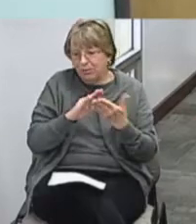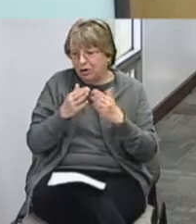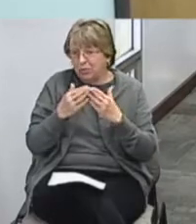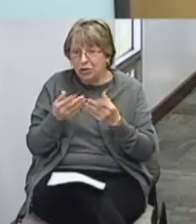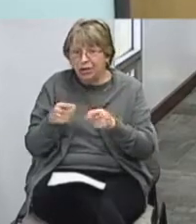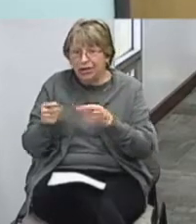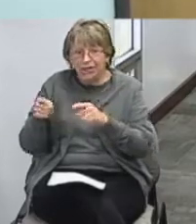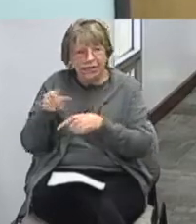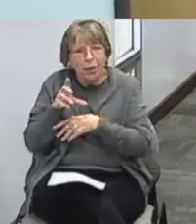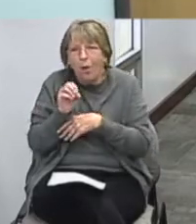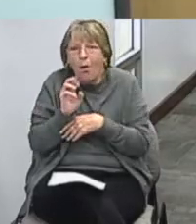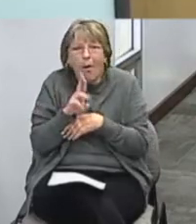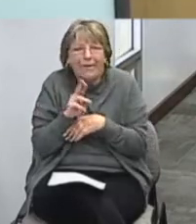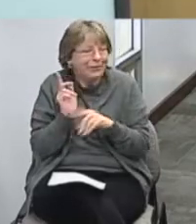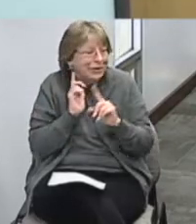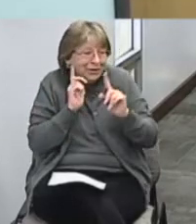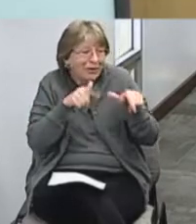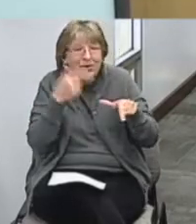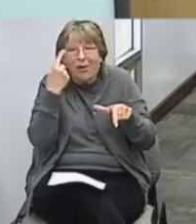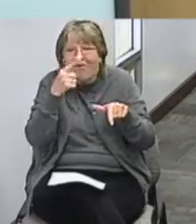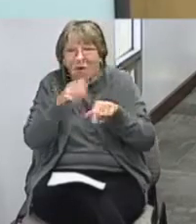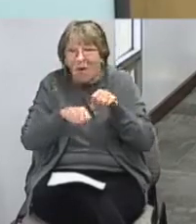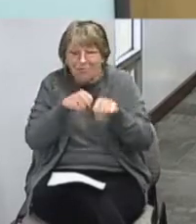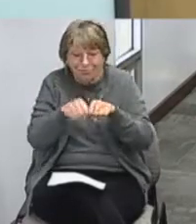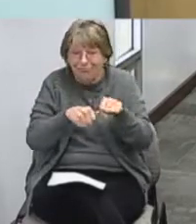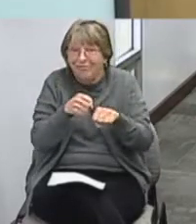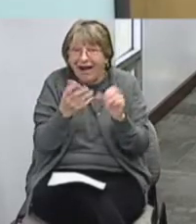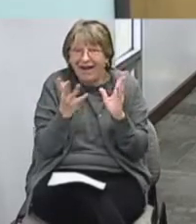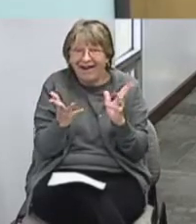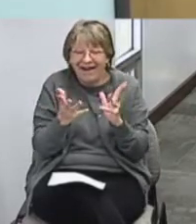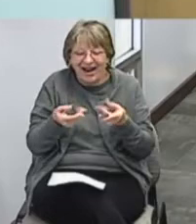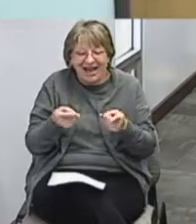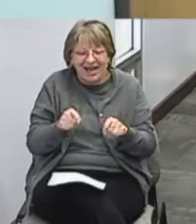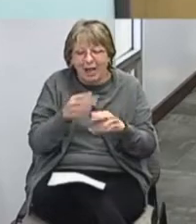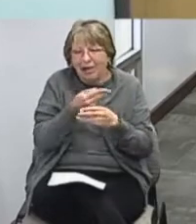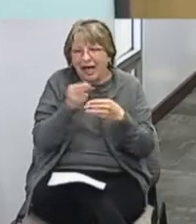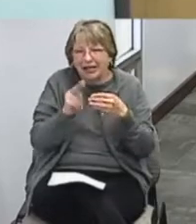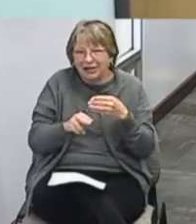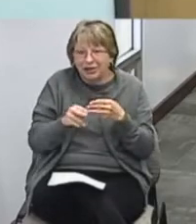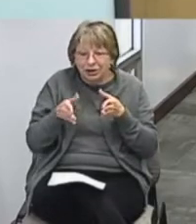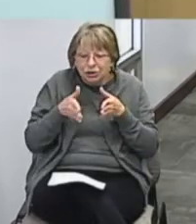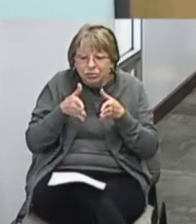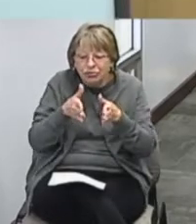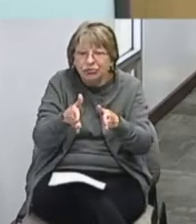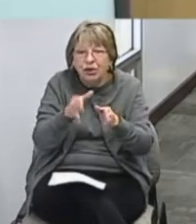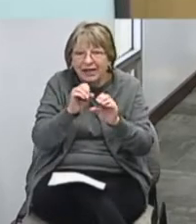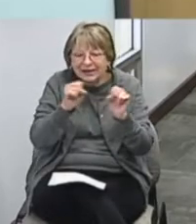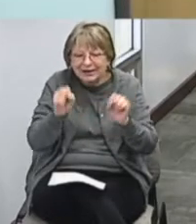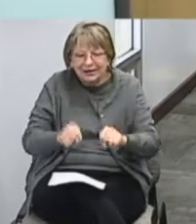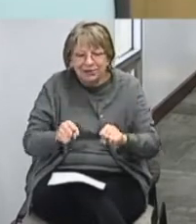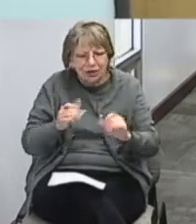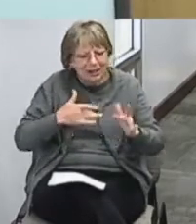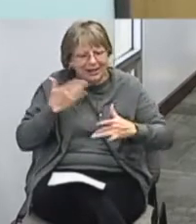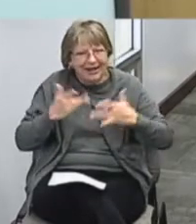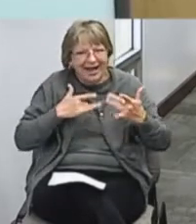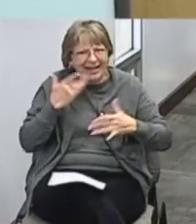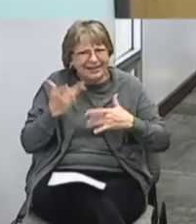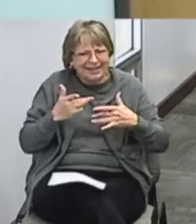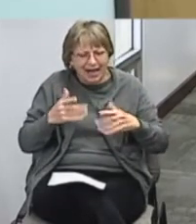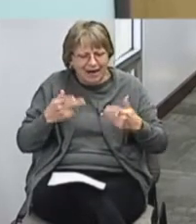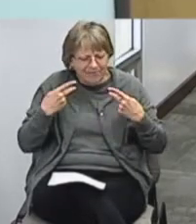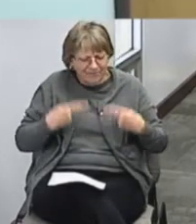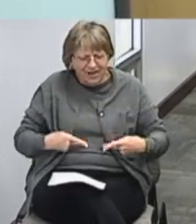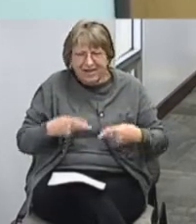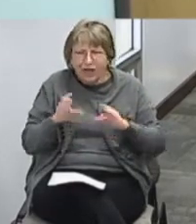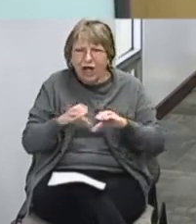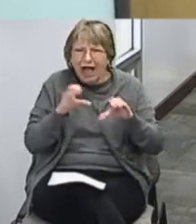and going for a ride. And whereas Hutchinson's road and trail system creates a vibrant, physically active community, providing